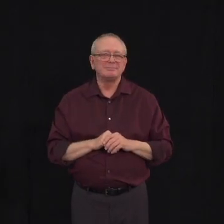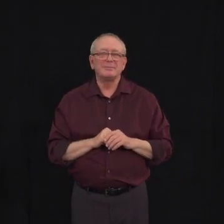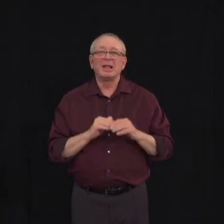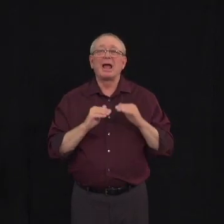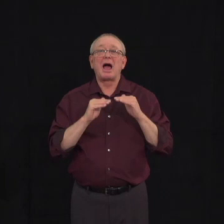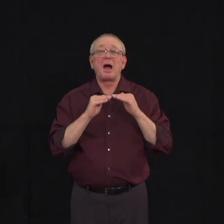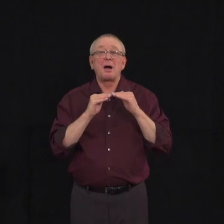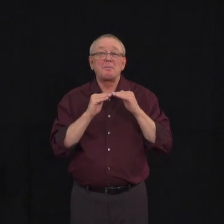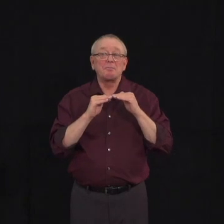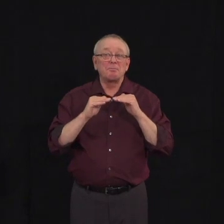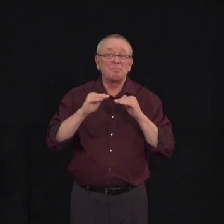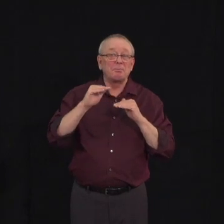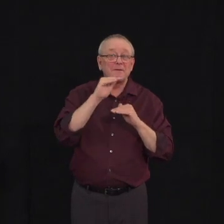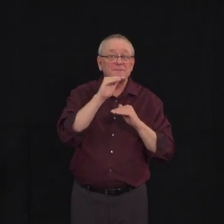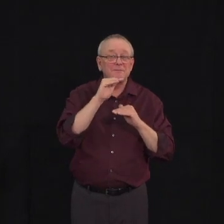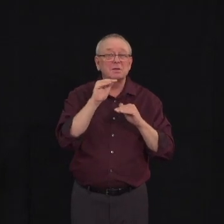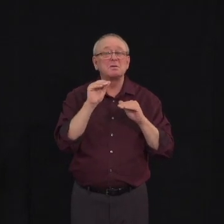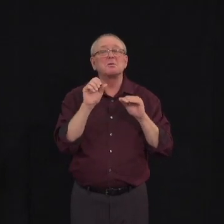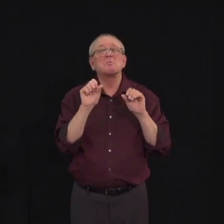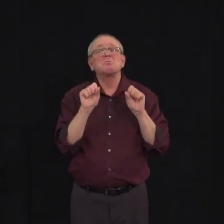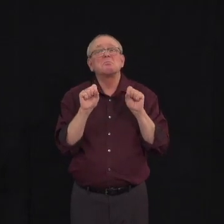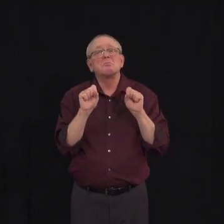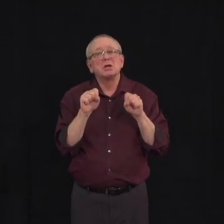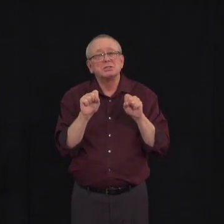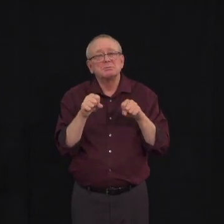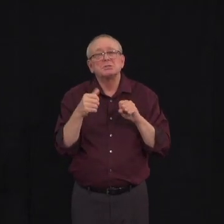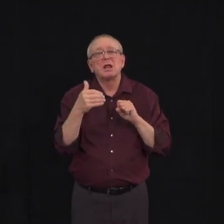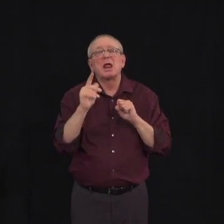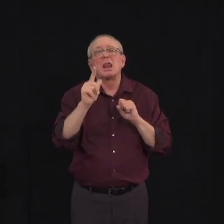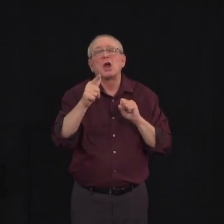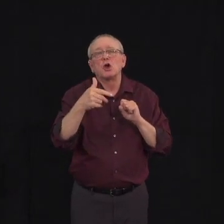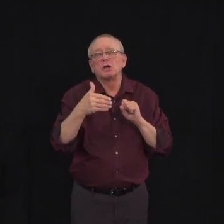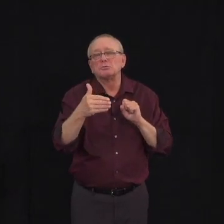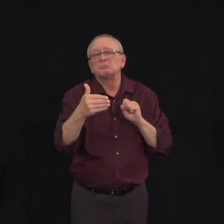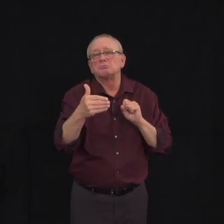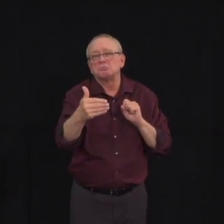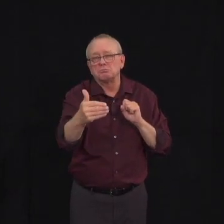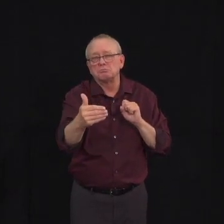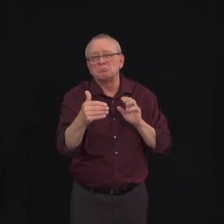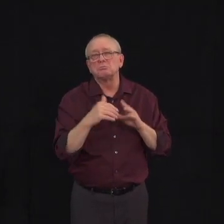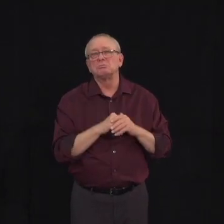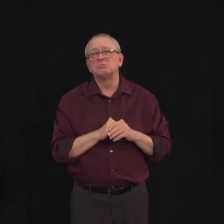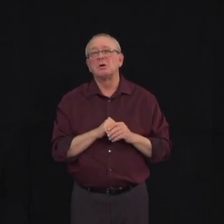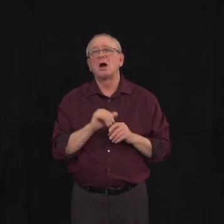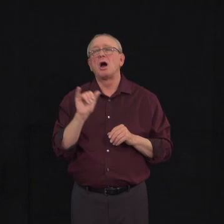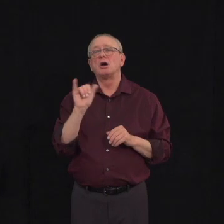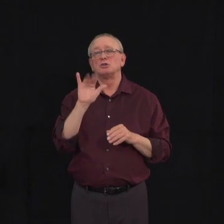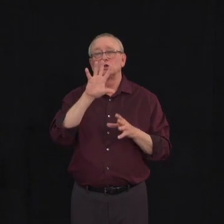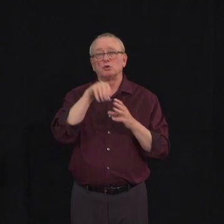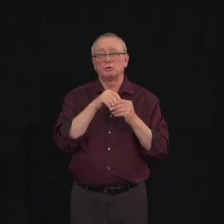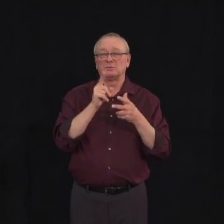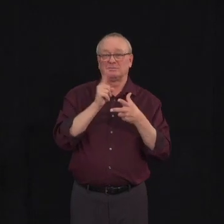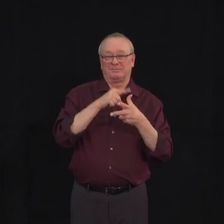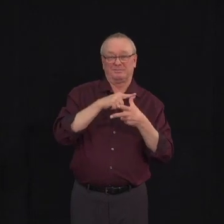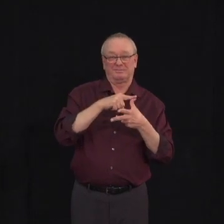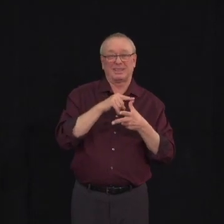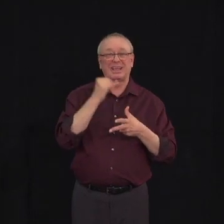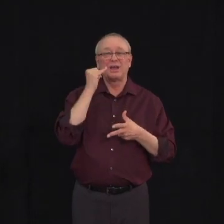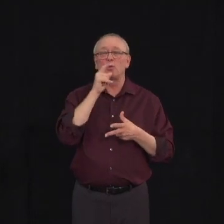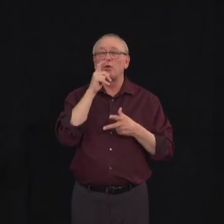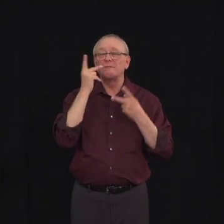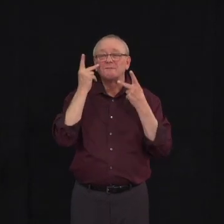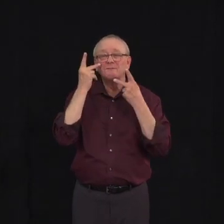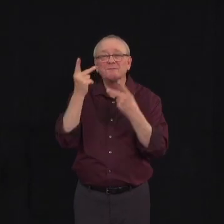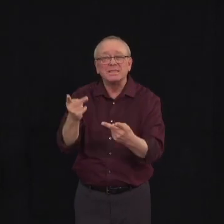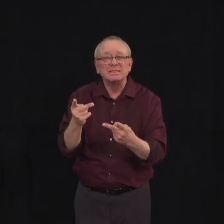over time. And visits to patients at healthcare facilities will continue to be limited. Although I do note that